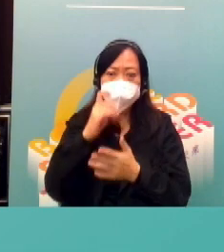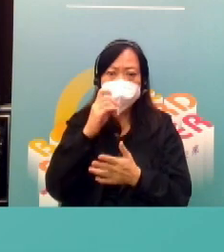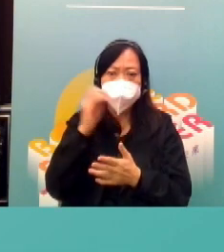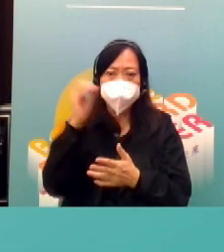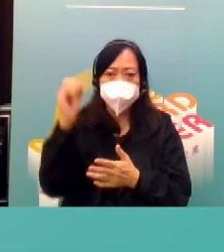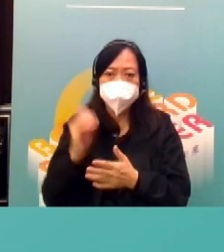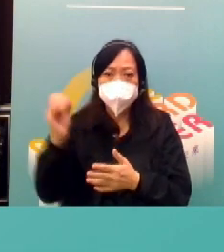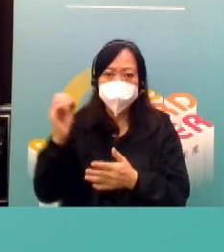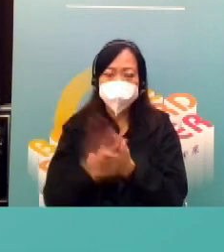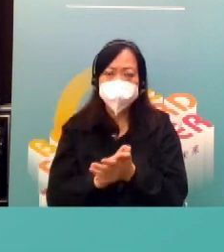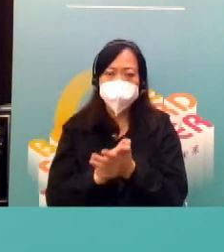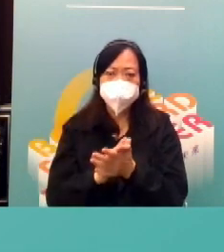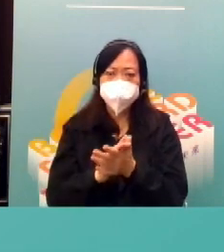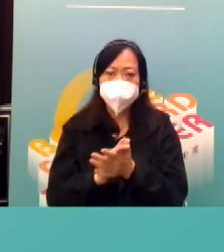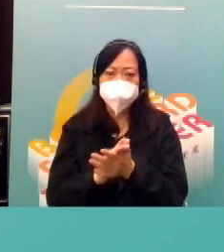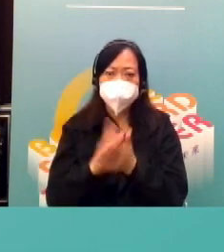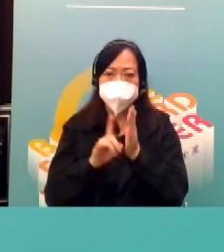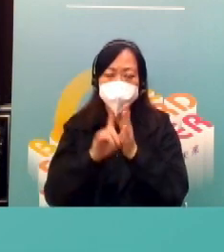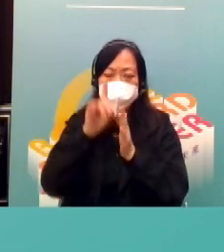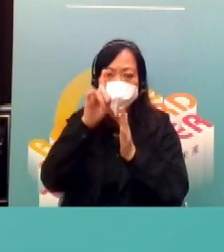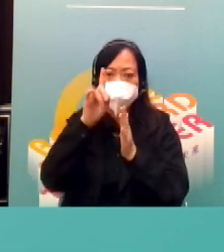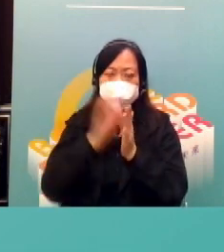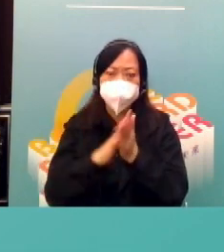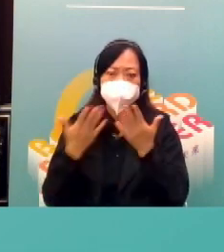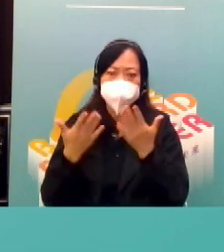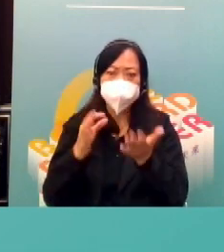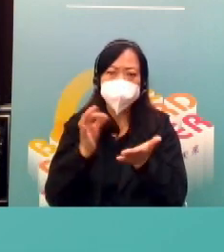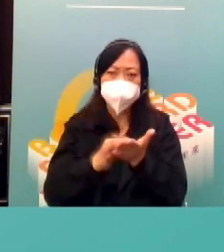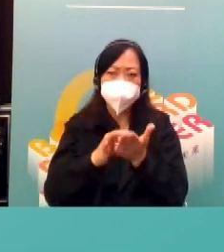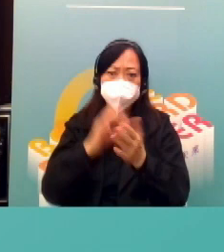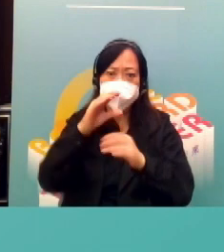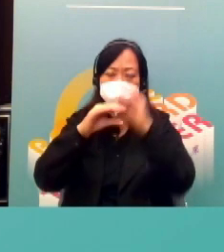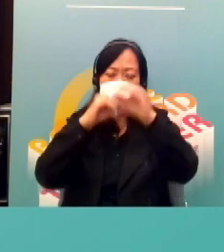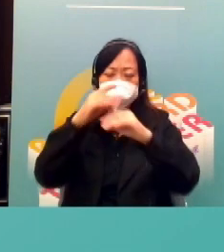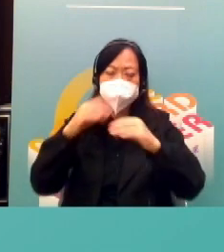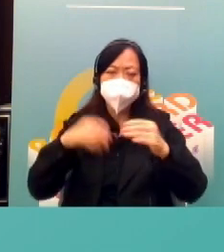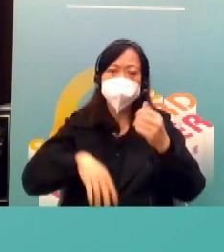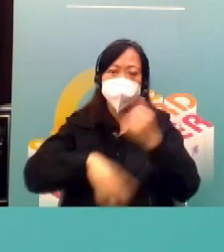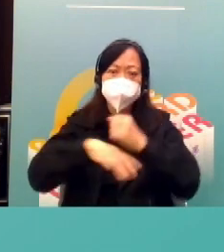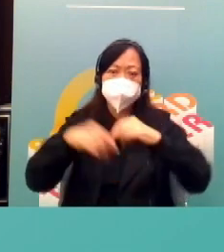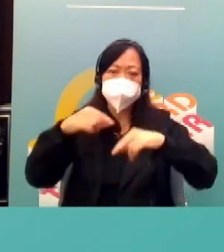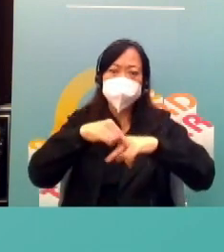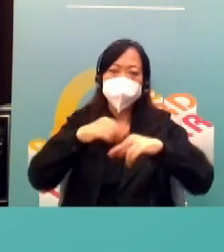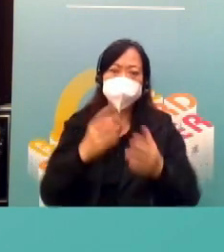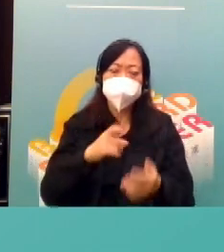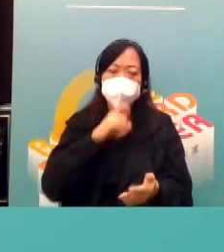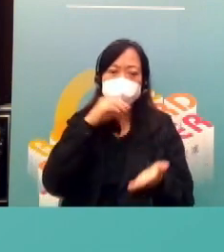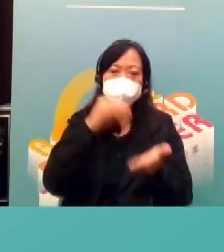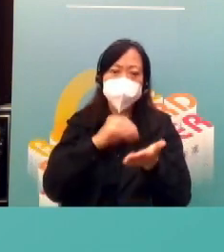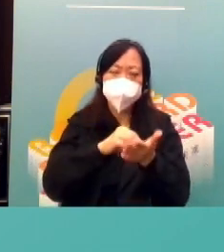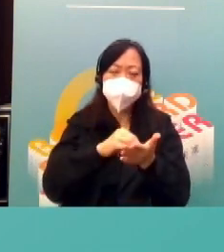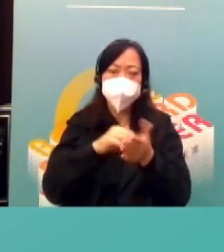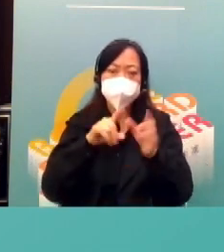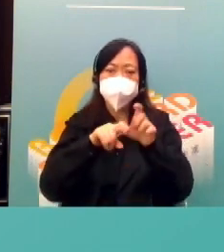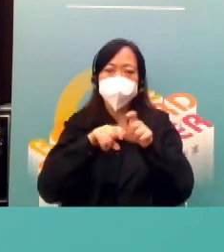funds, which have different financial returns targets. And so this is how we differentiate. And